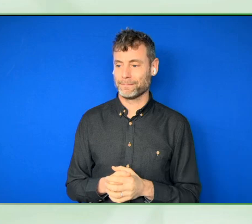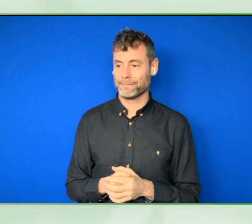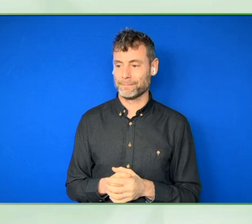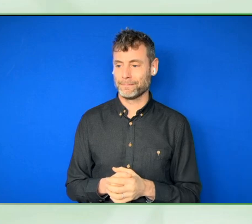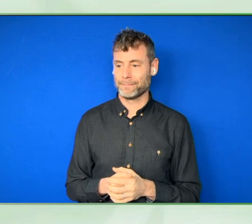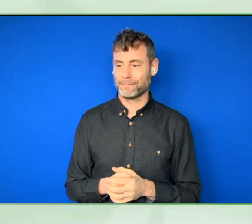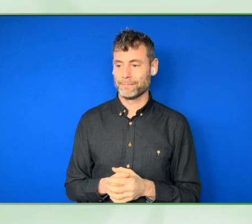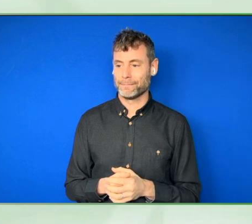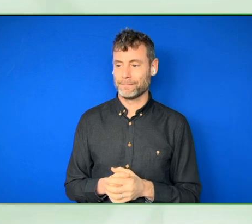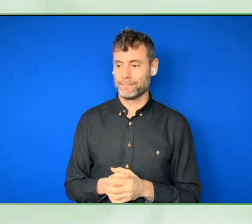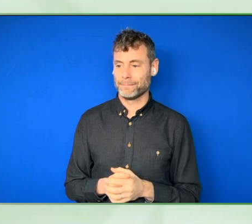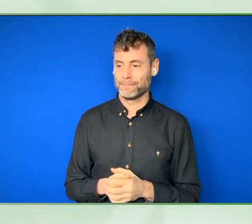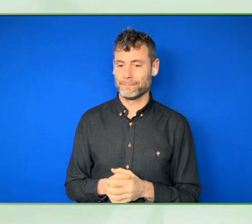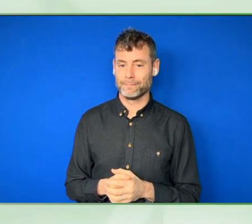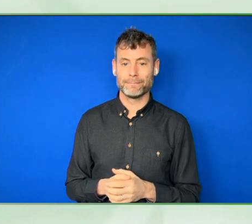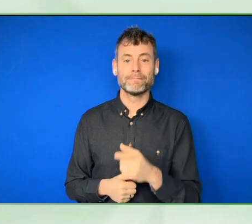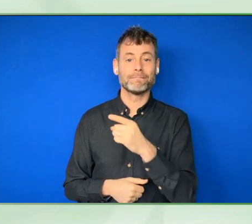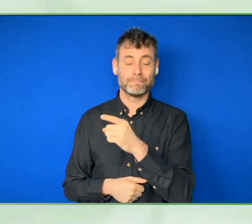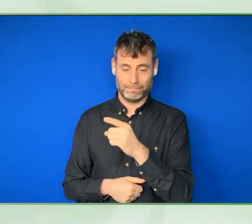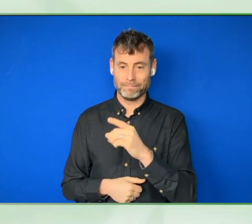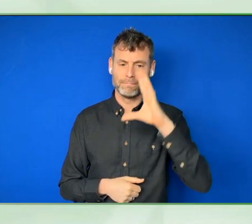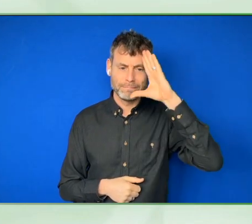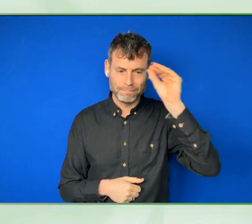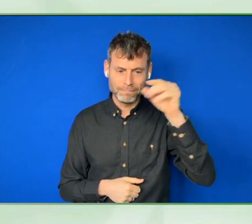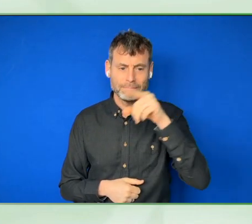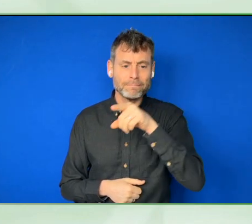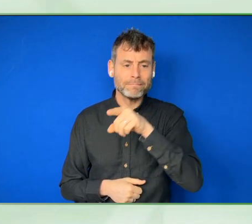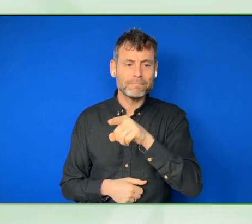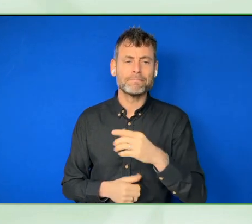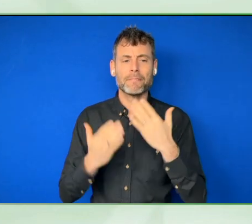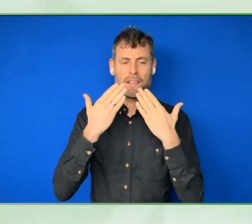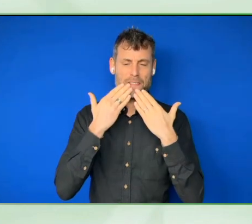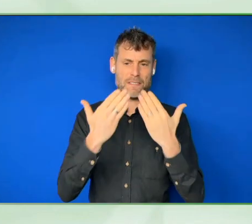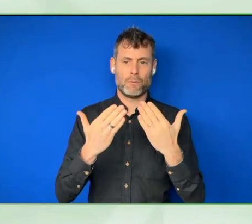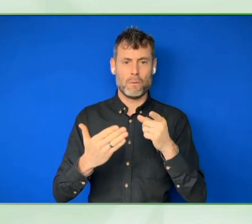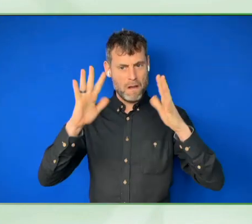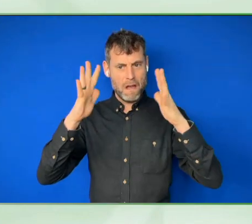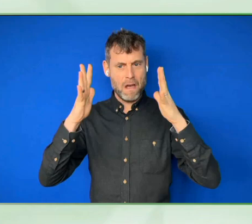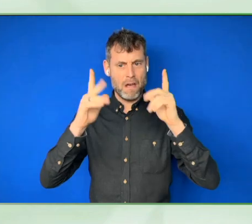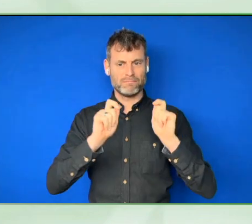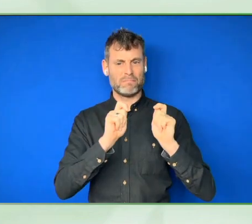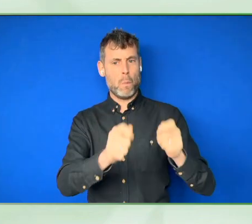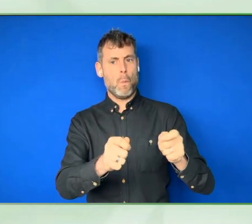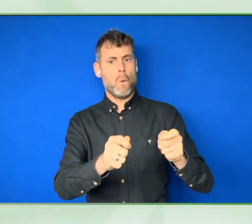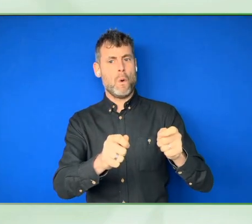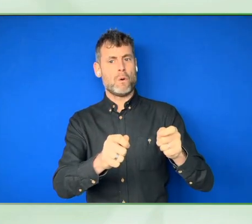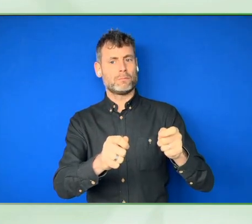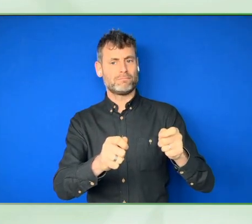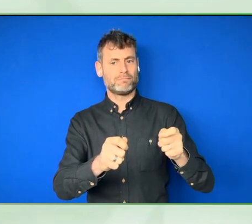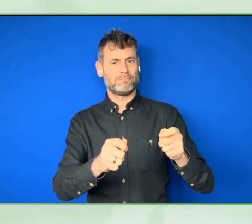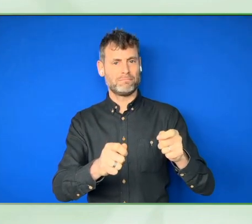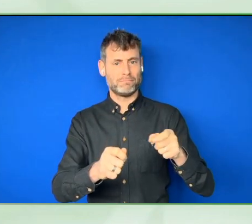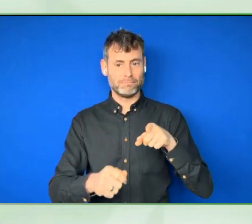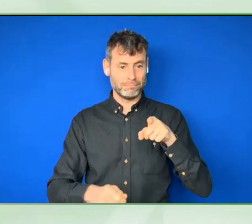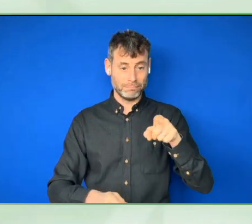Many congratulations for the award this year, and hopefully that is inspiring you all to learn some of the